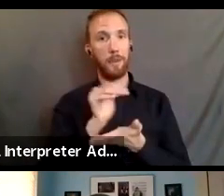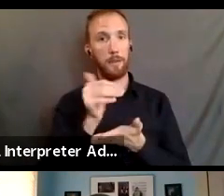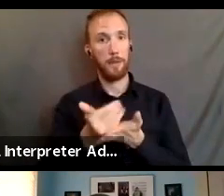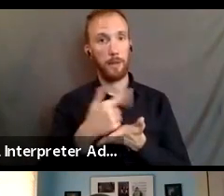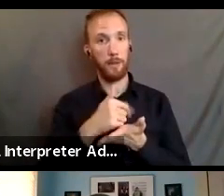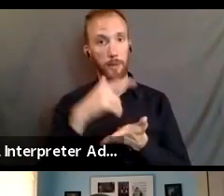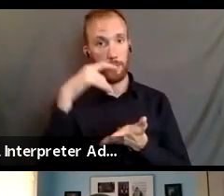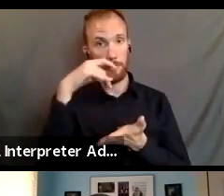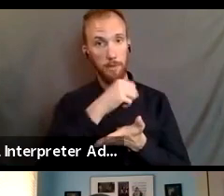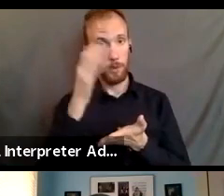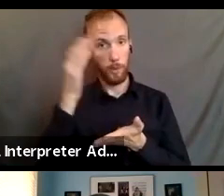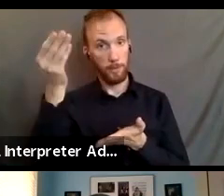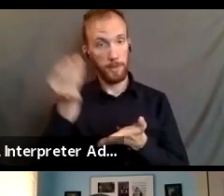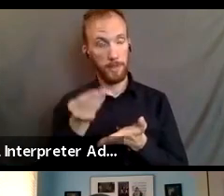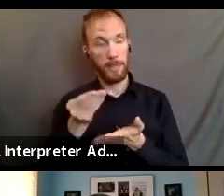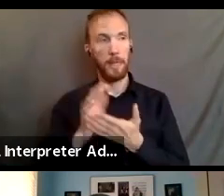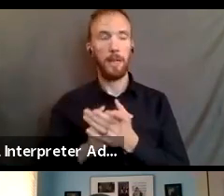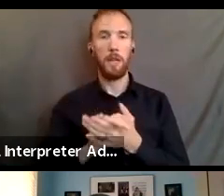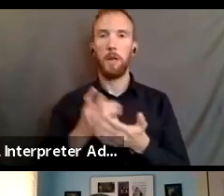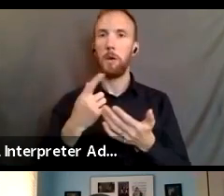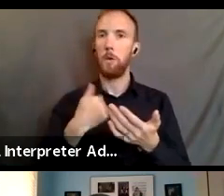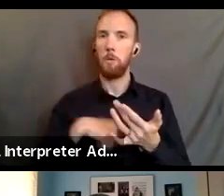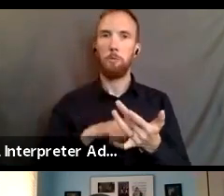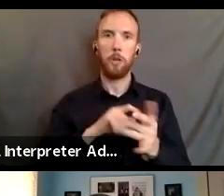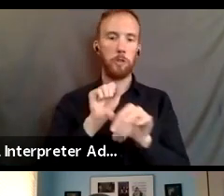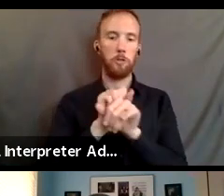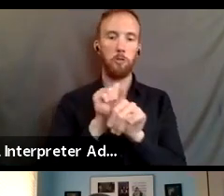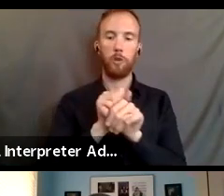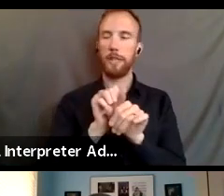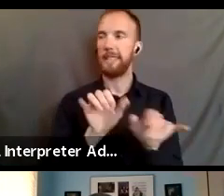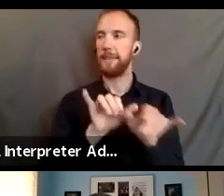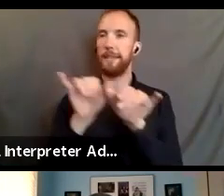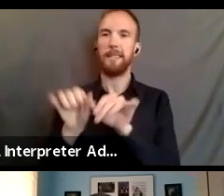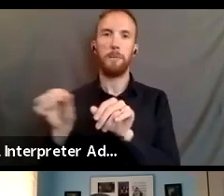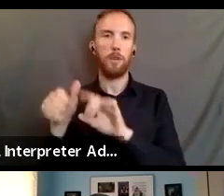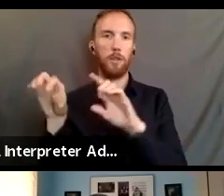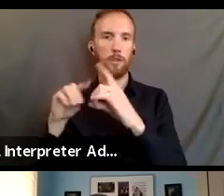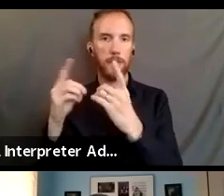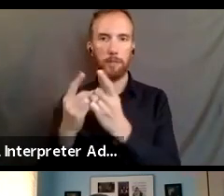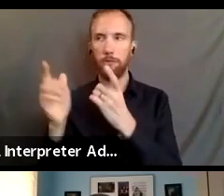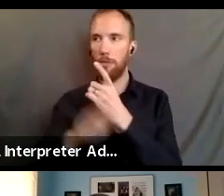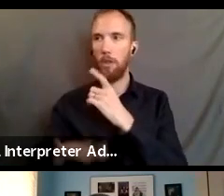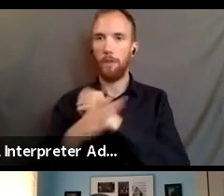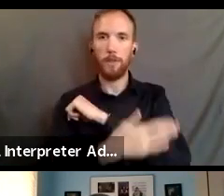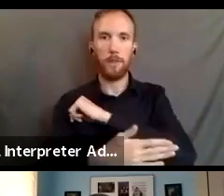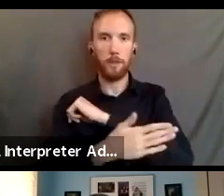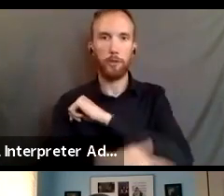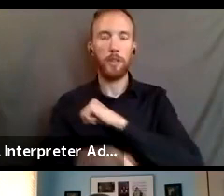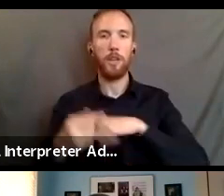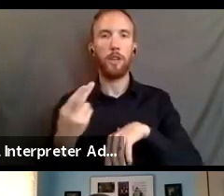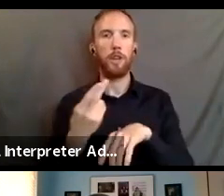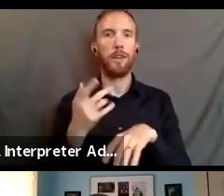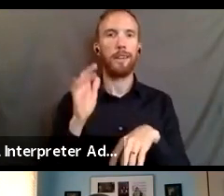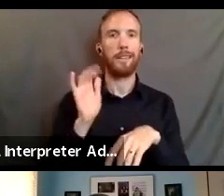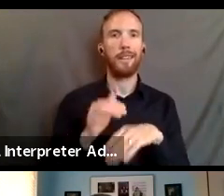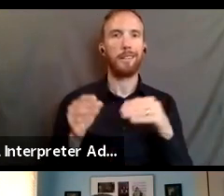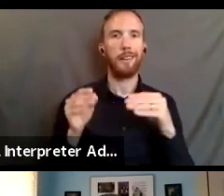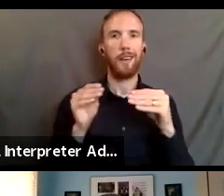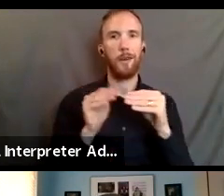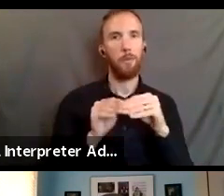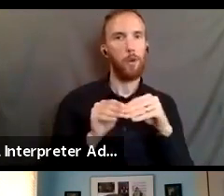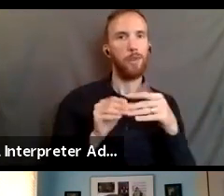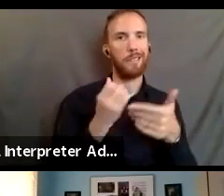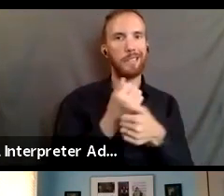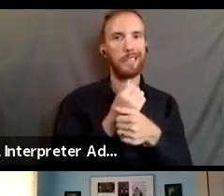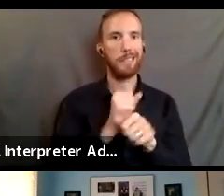a variety of proposals just like every other school district in the country we're using what is considered to be a conservative estimate based on